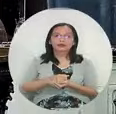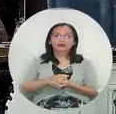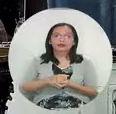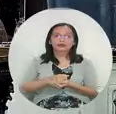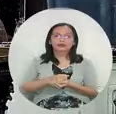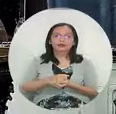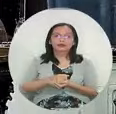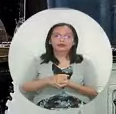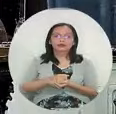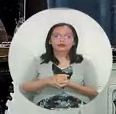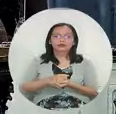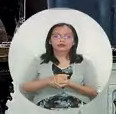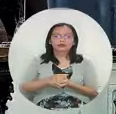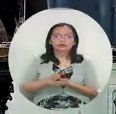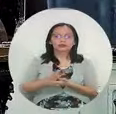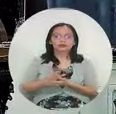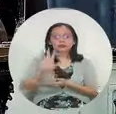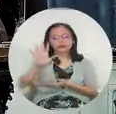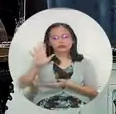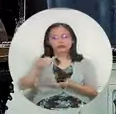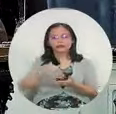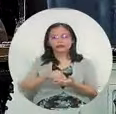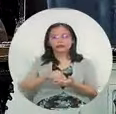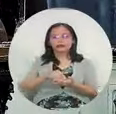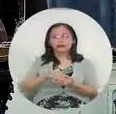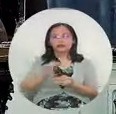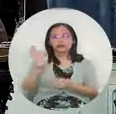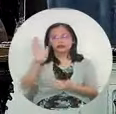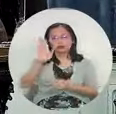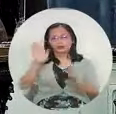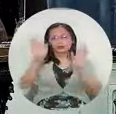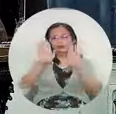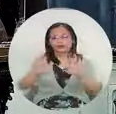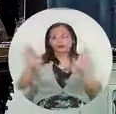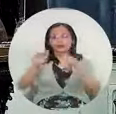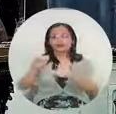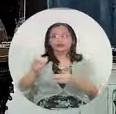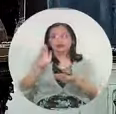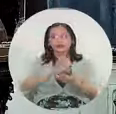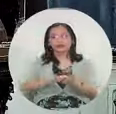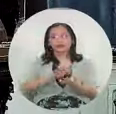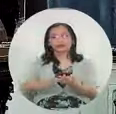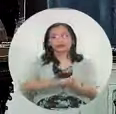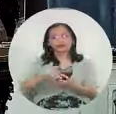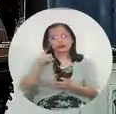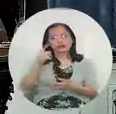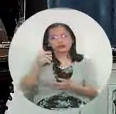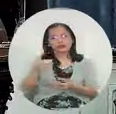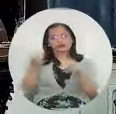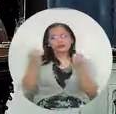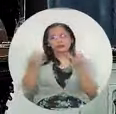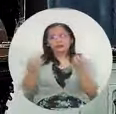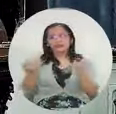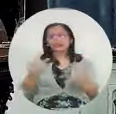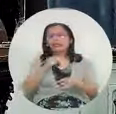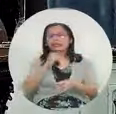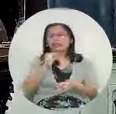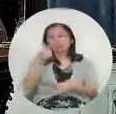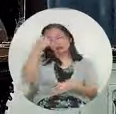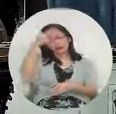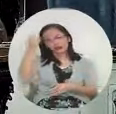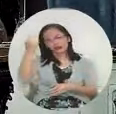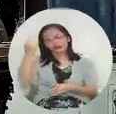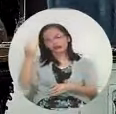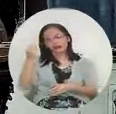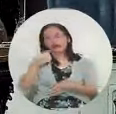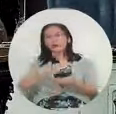he had 5,000 in Sunday school, not because he was educated, not because he had the ability, not because he was a big man. No,